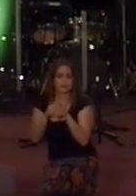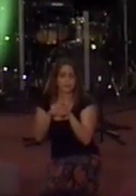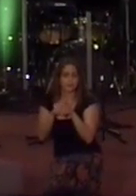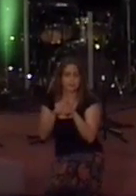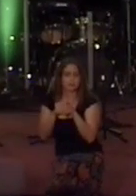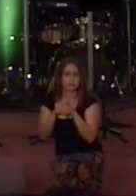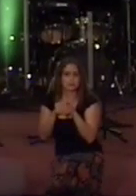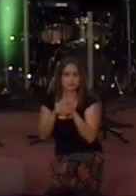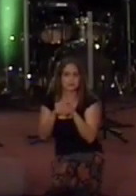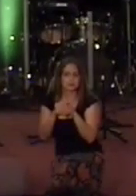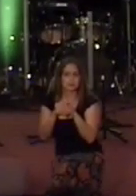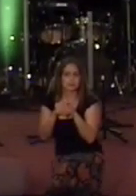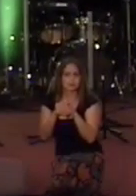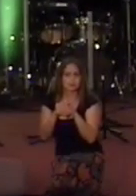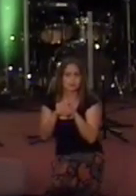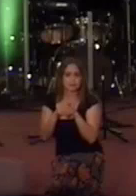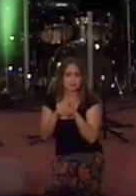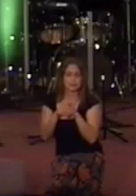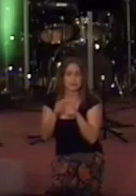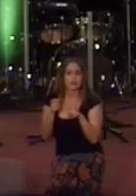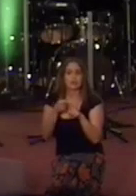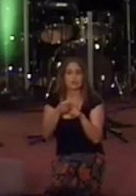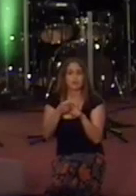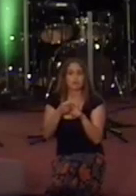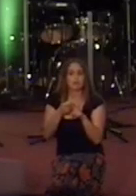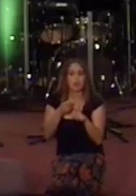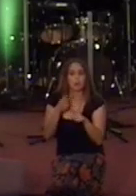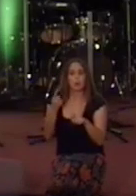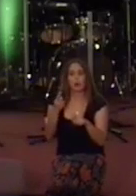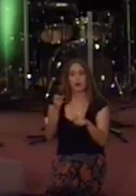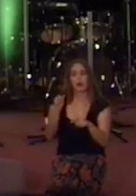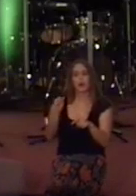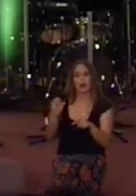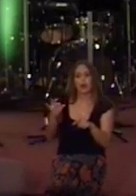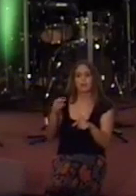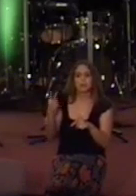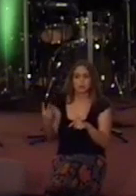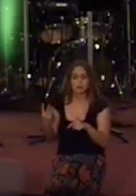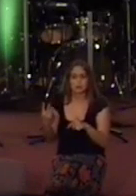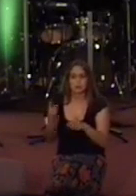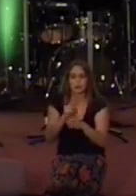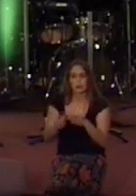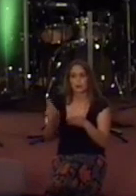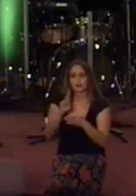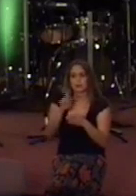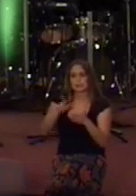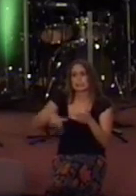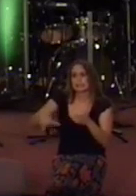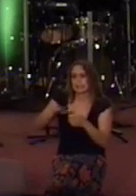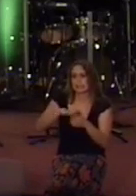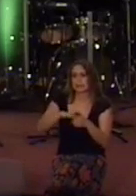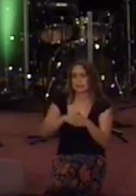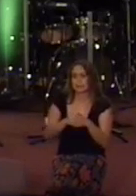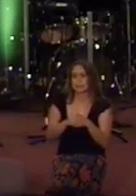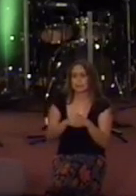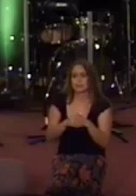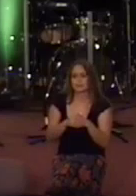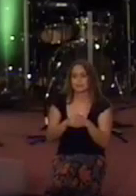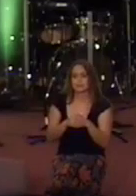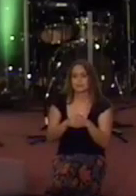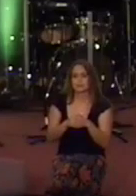out of one of two universal kingdoms. He takes you out of one and puts you in the